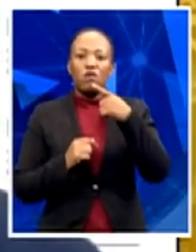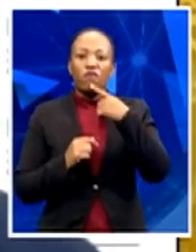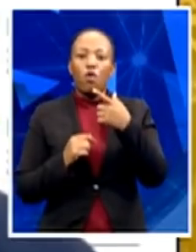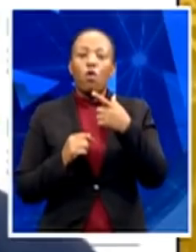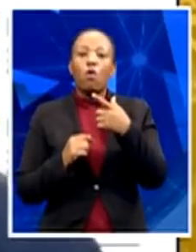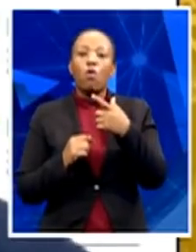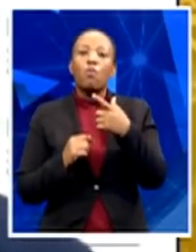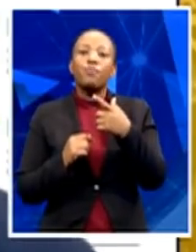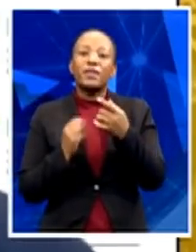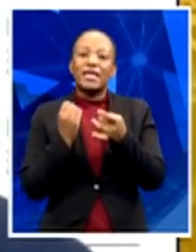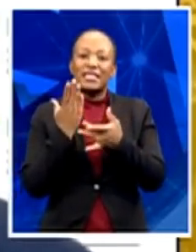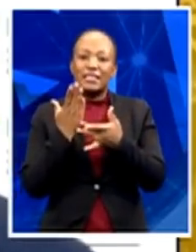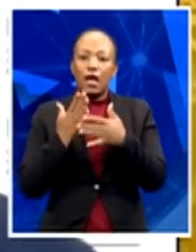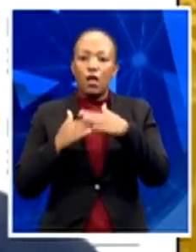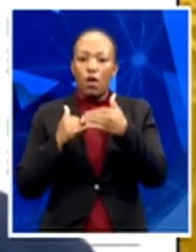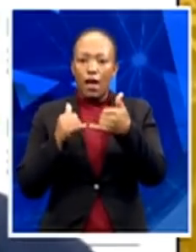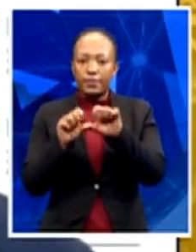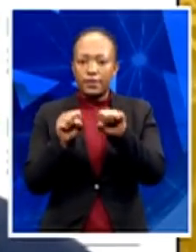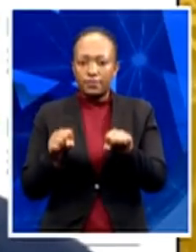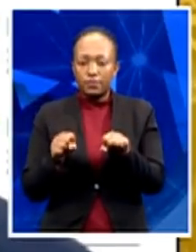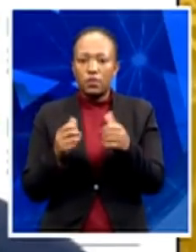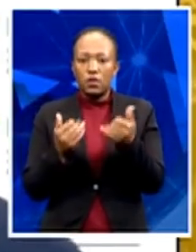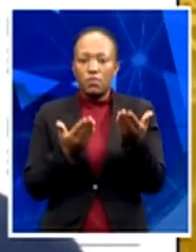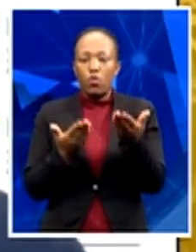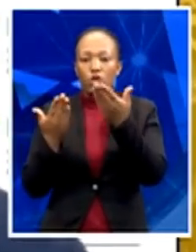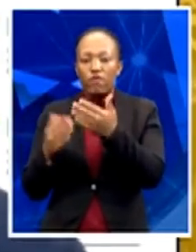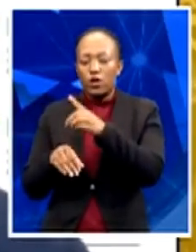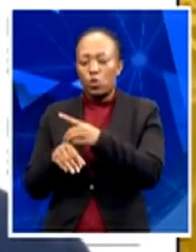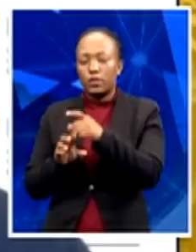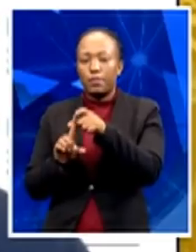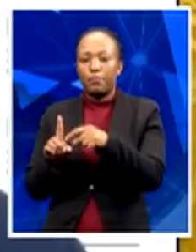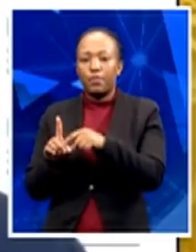would like to hand over to Dr. Tulare to do the first part of the presentation.